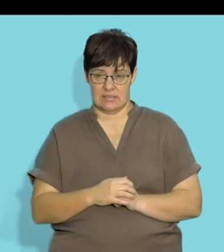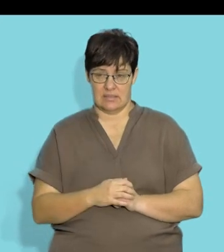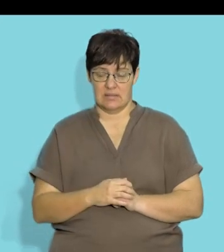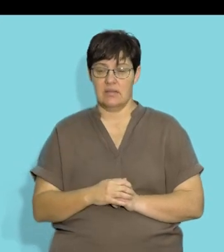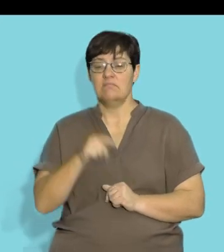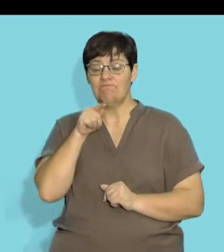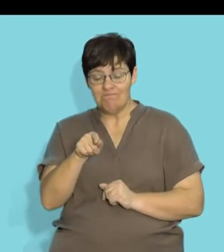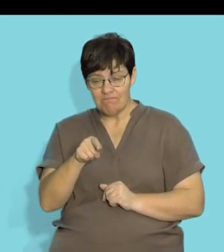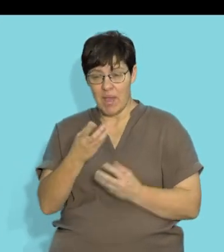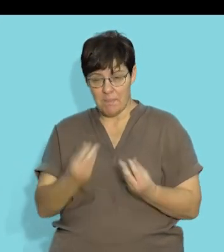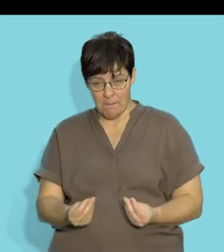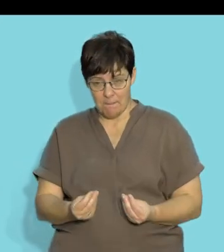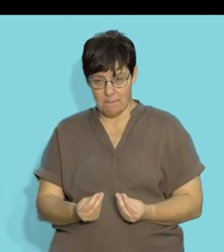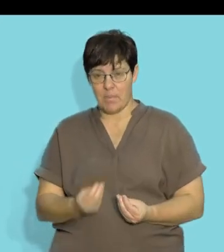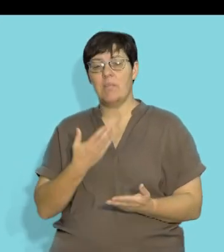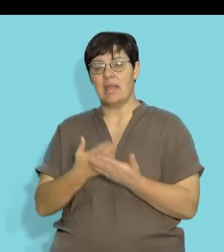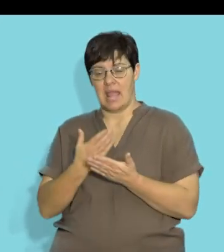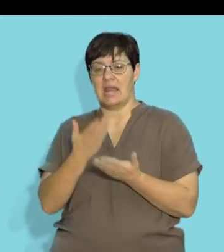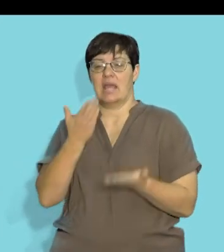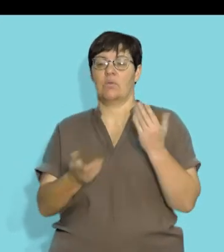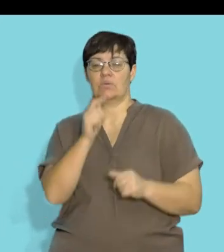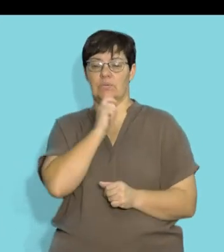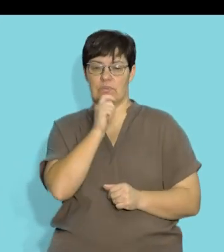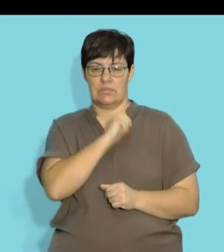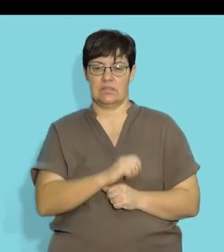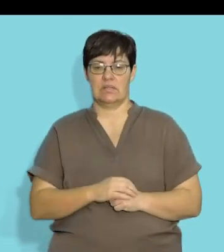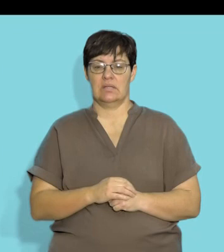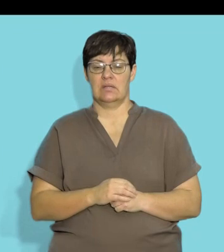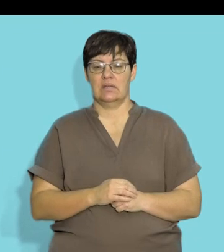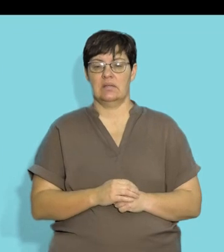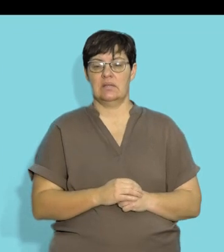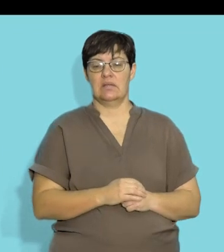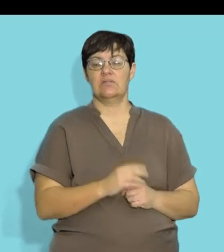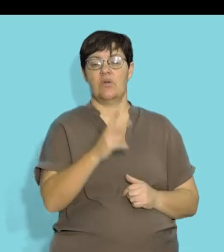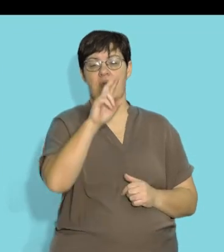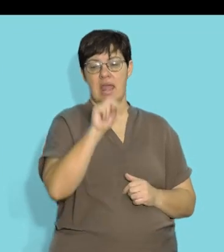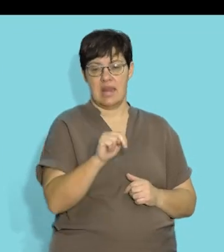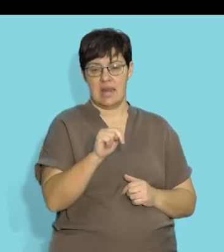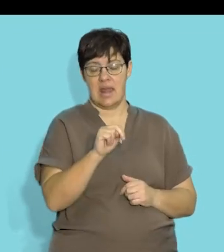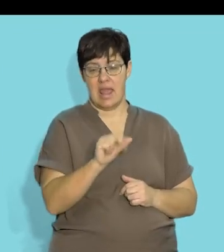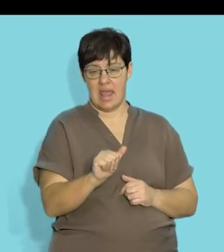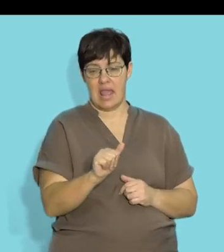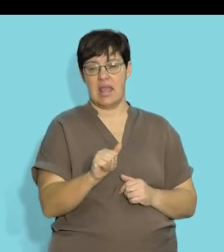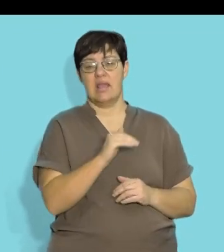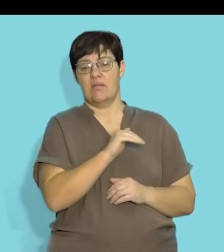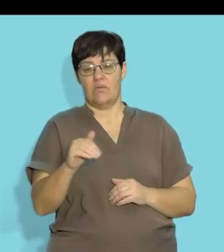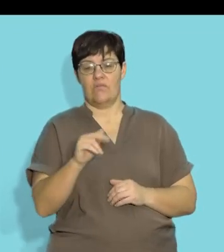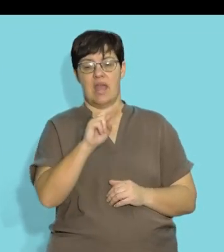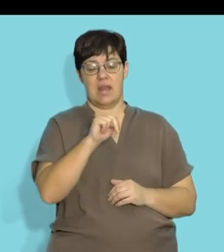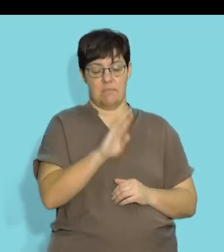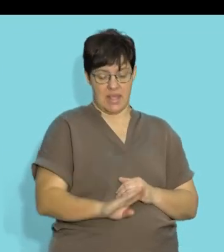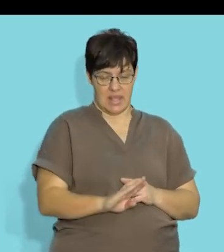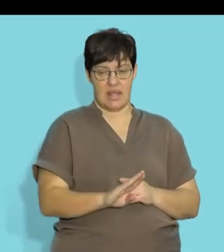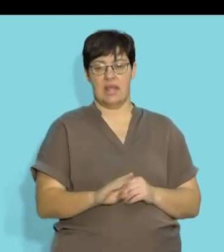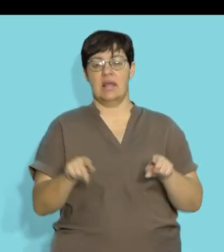then able to use, the equation C, number of moles of acid, number of moles of